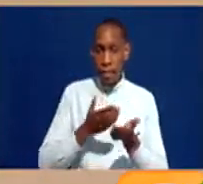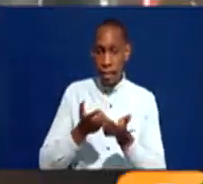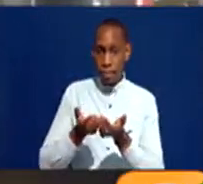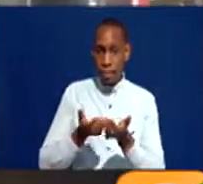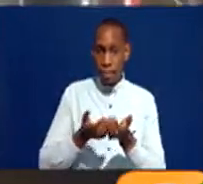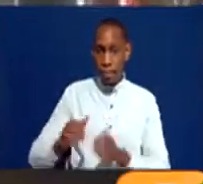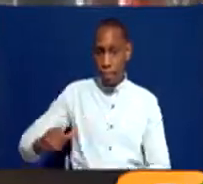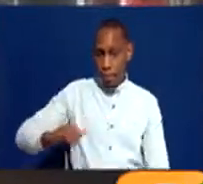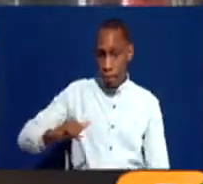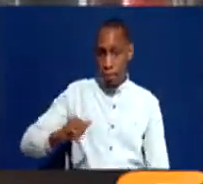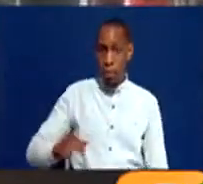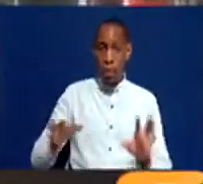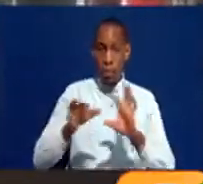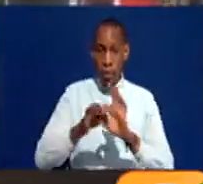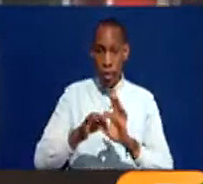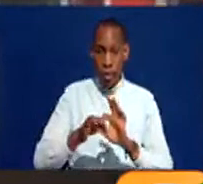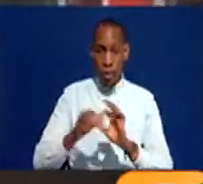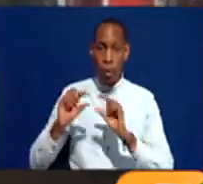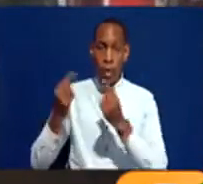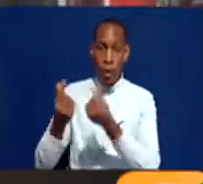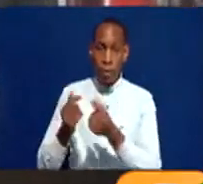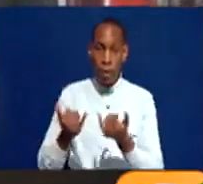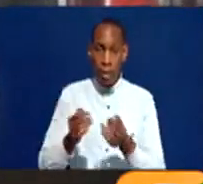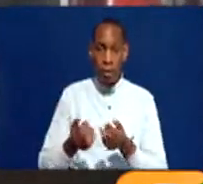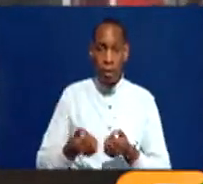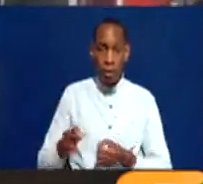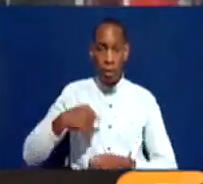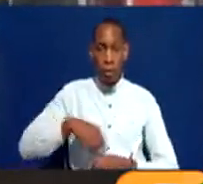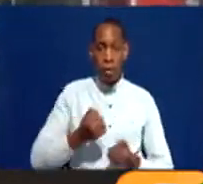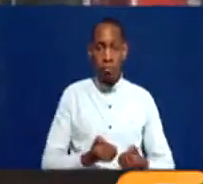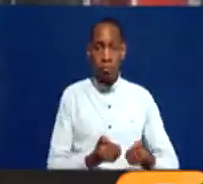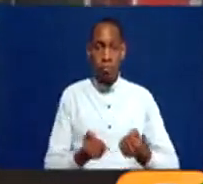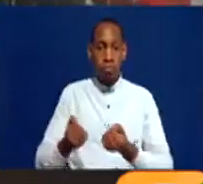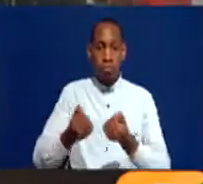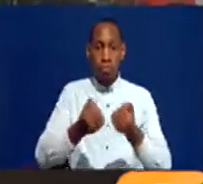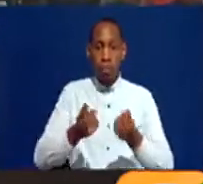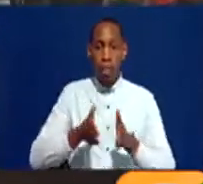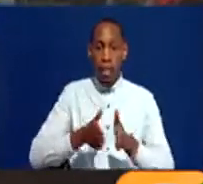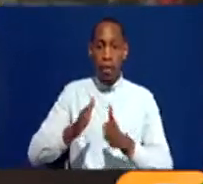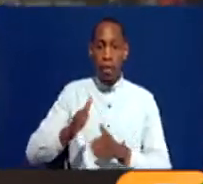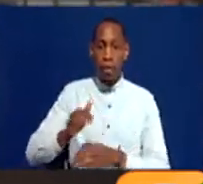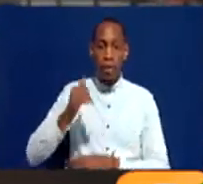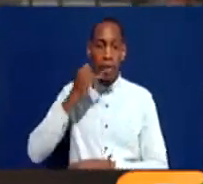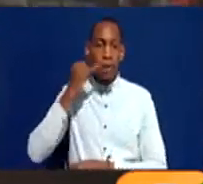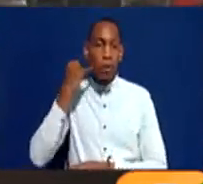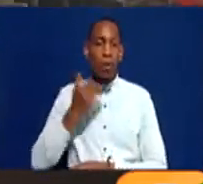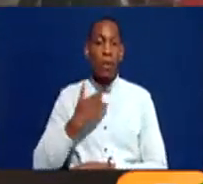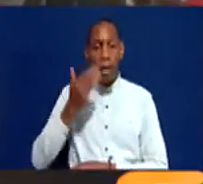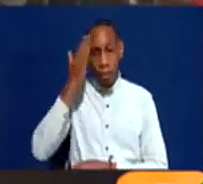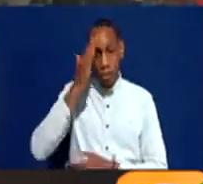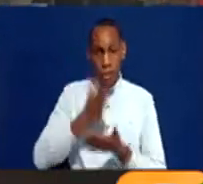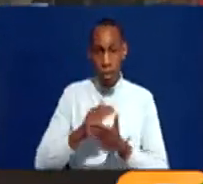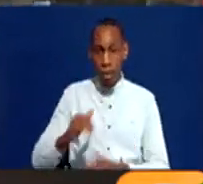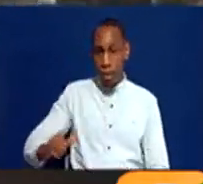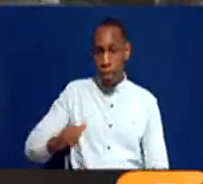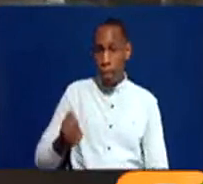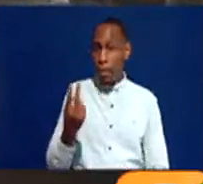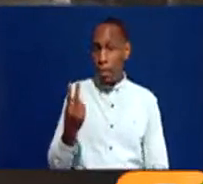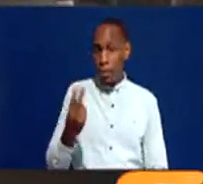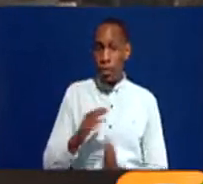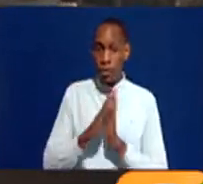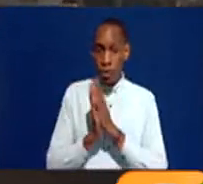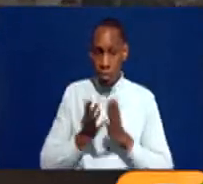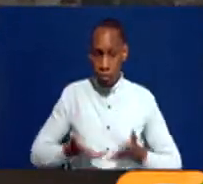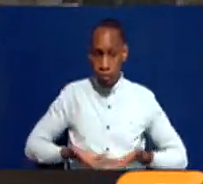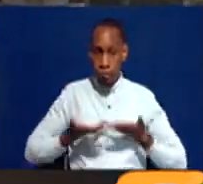sex workers are part of the gang. And so we took a drive along the streets of Nakuru to establish the truth. Two commercial workers narrated